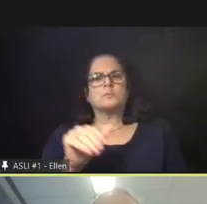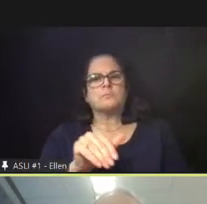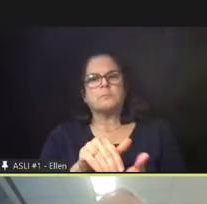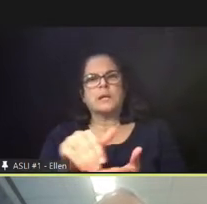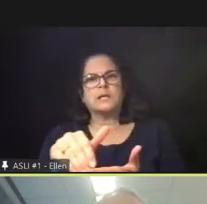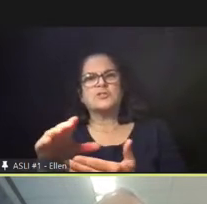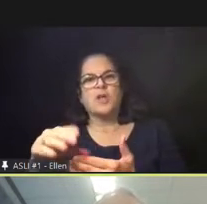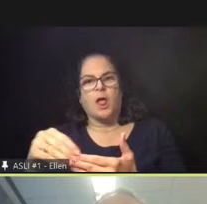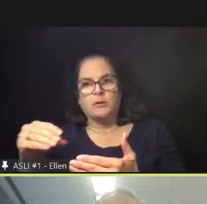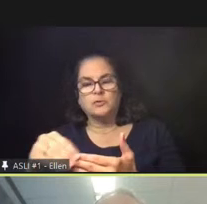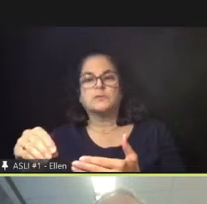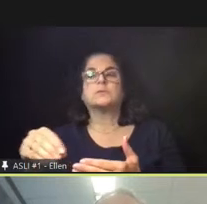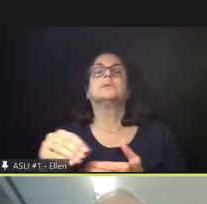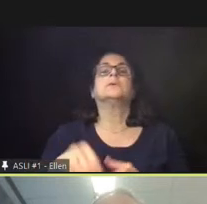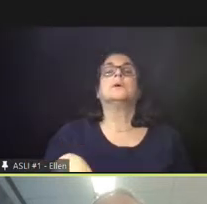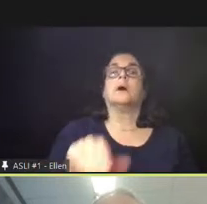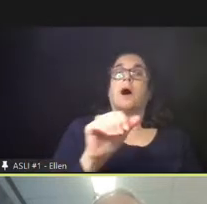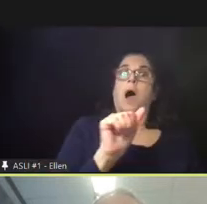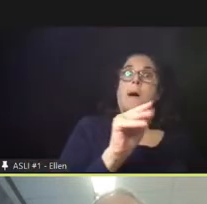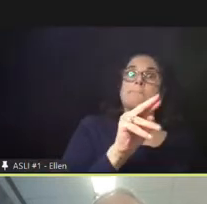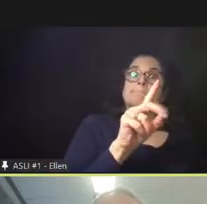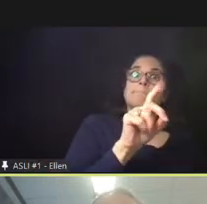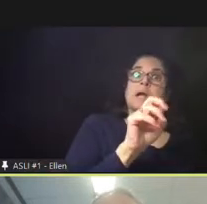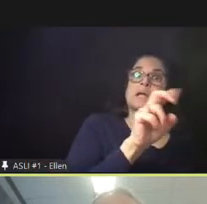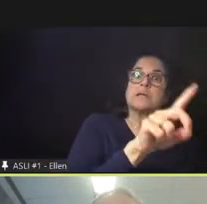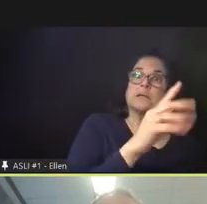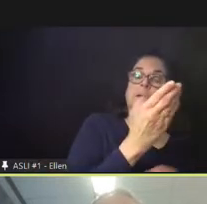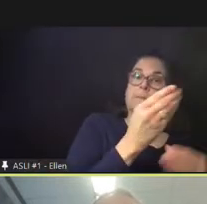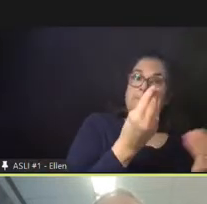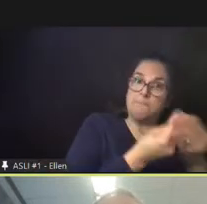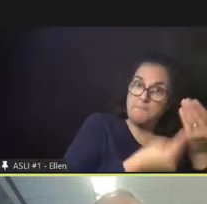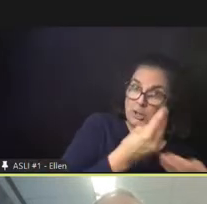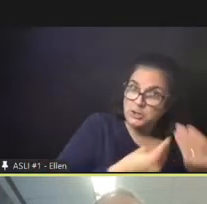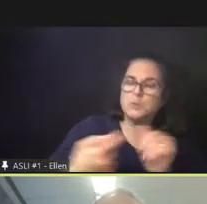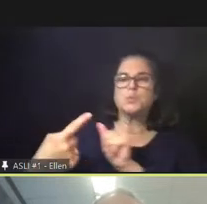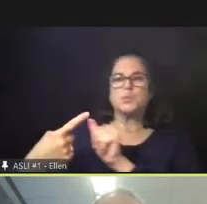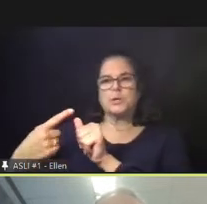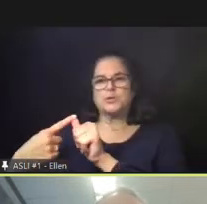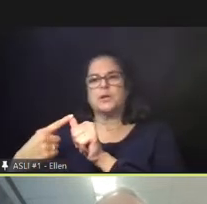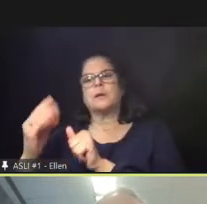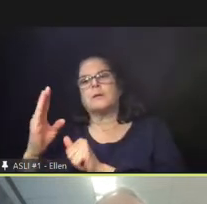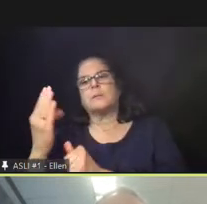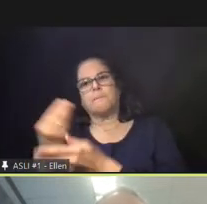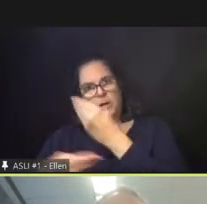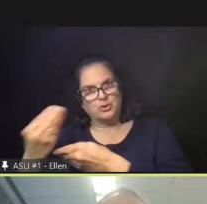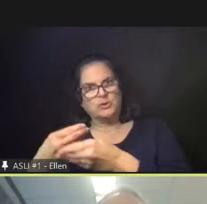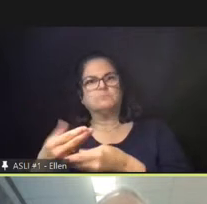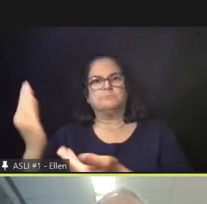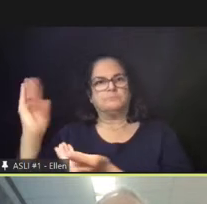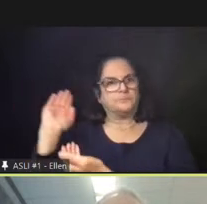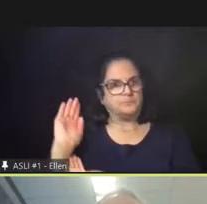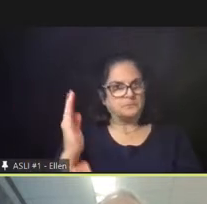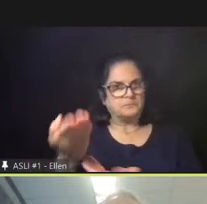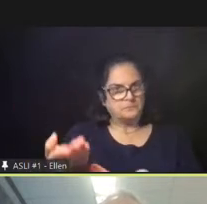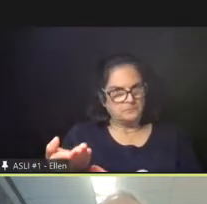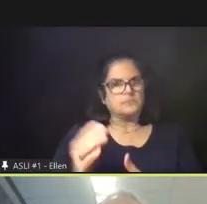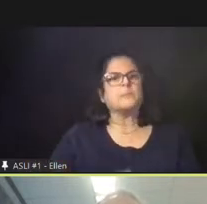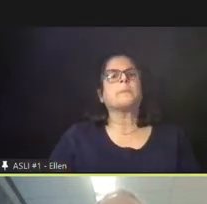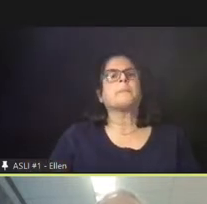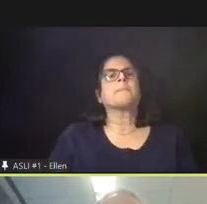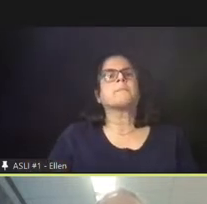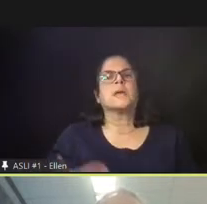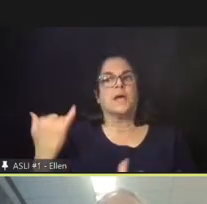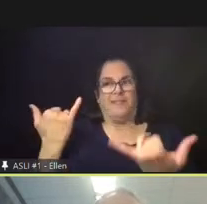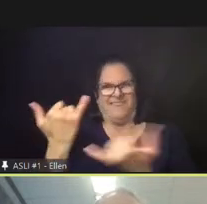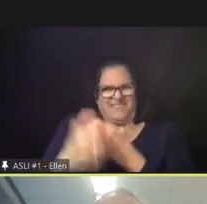both an amended budget and original budget basis. On the next page, you see year-to-date revenue numbers. And